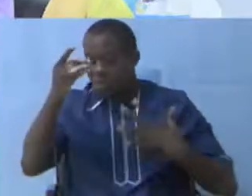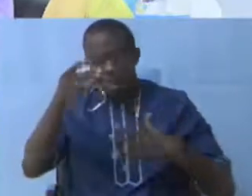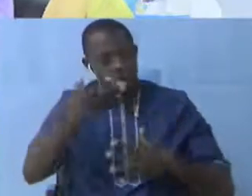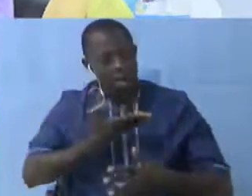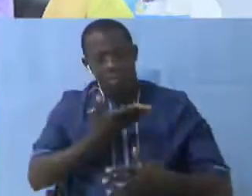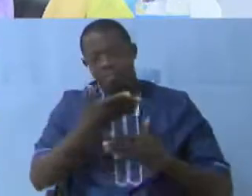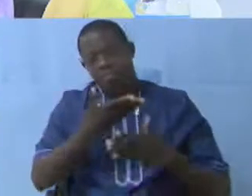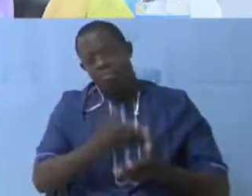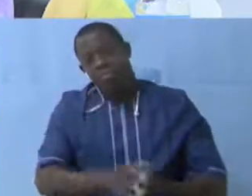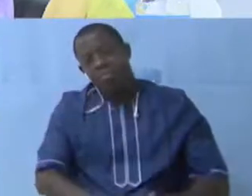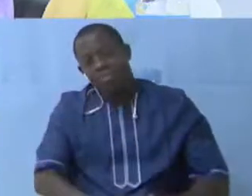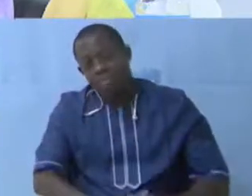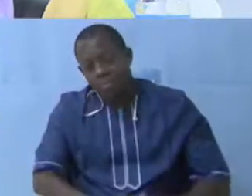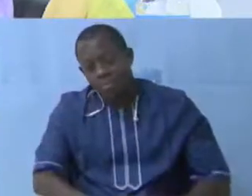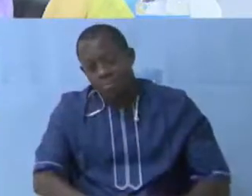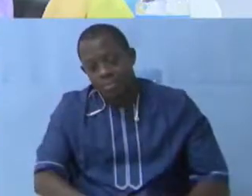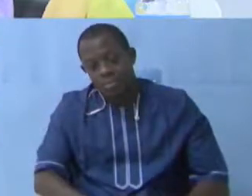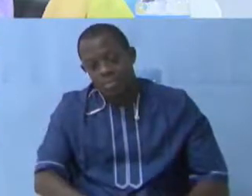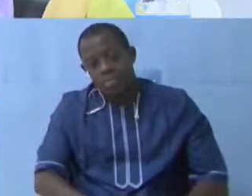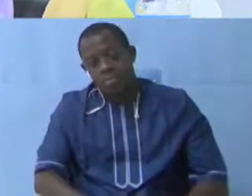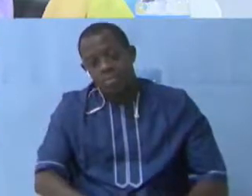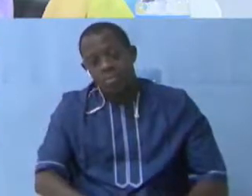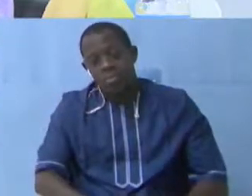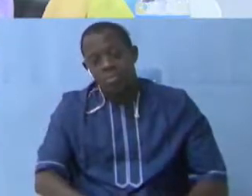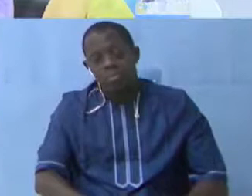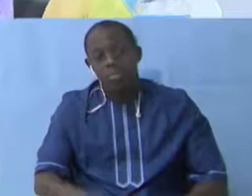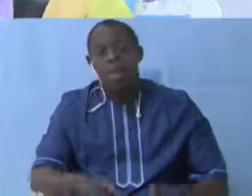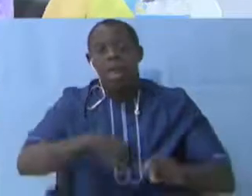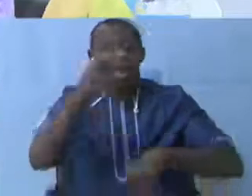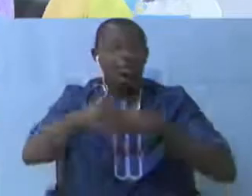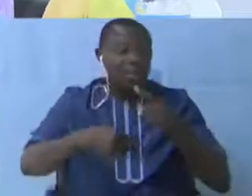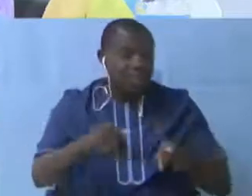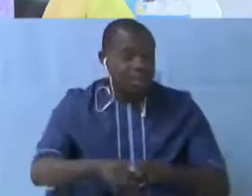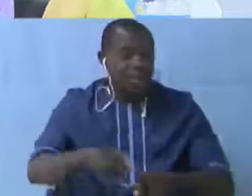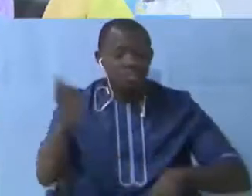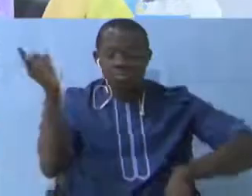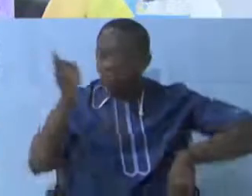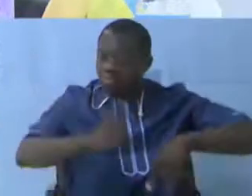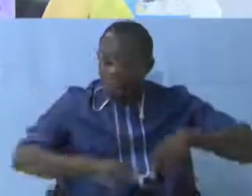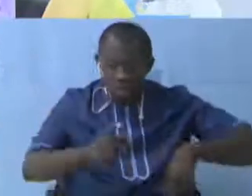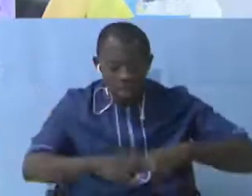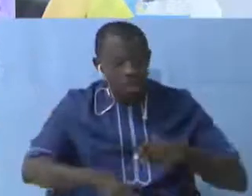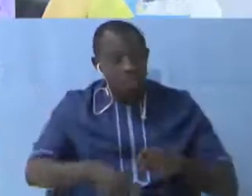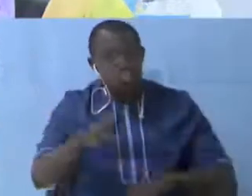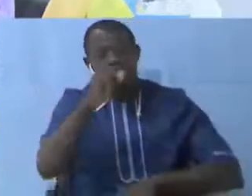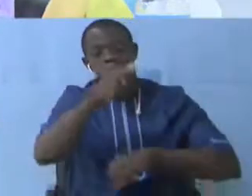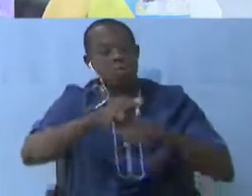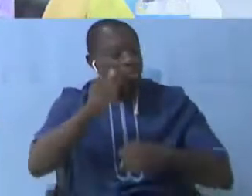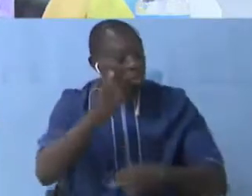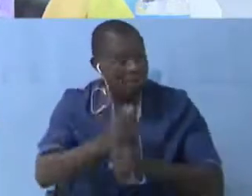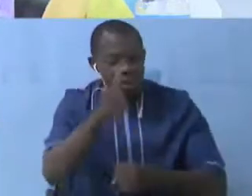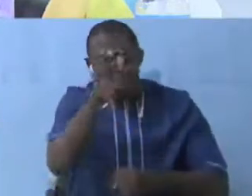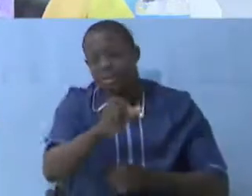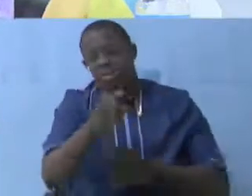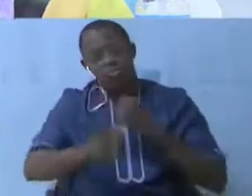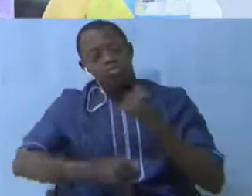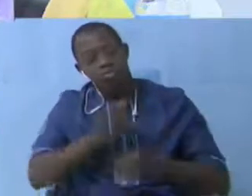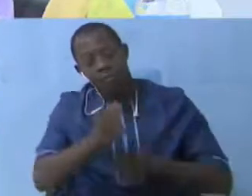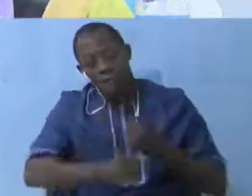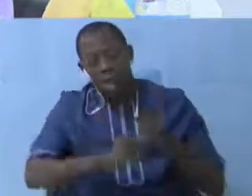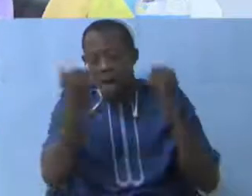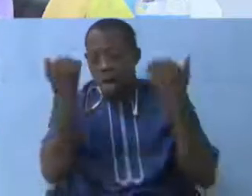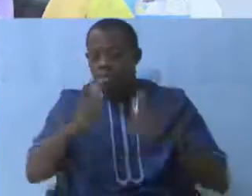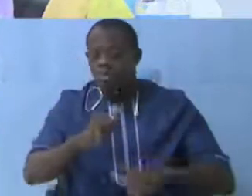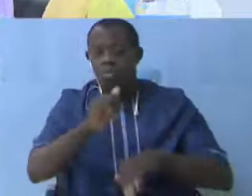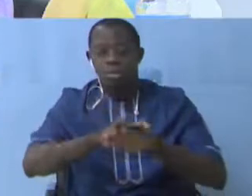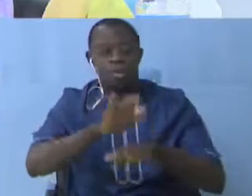ci wàllu wér-gu-yaram aajo faj. After the beatings, the humiliation. gannaaw nag toroxal bu